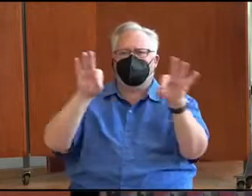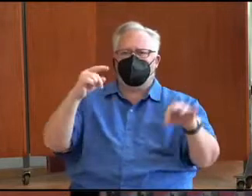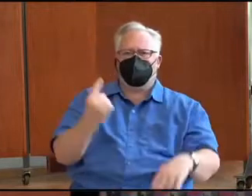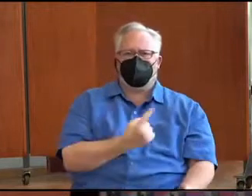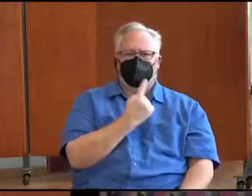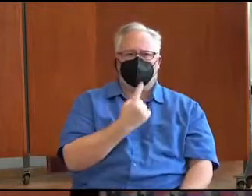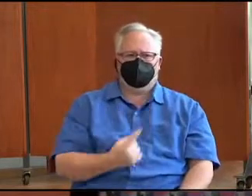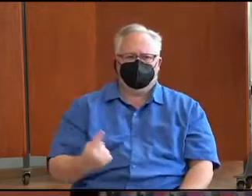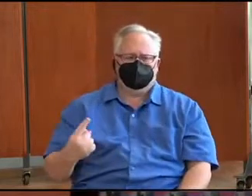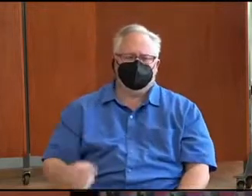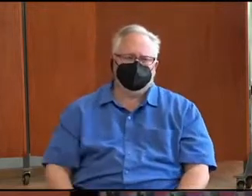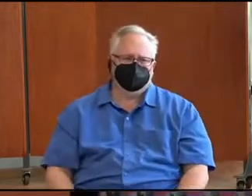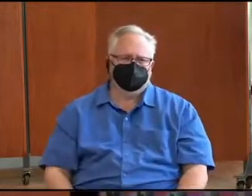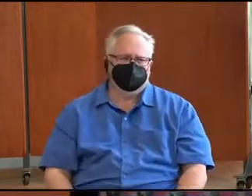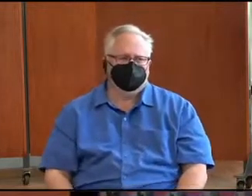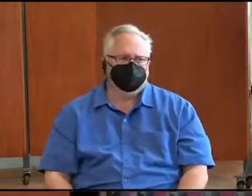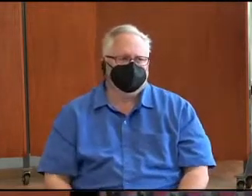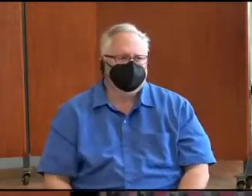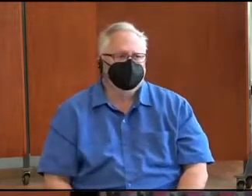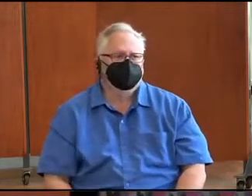alone.